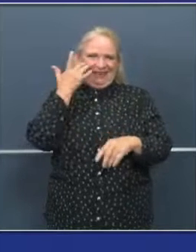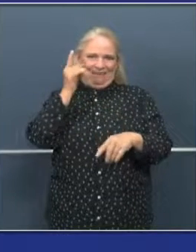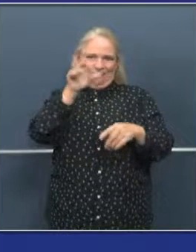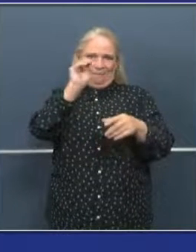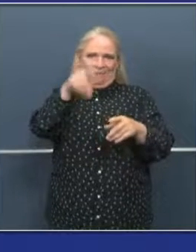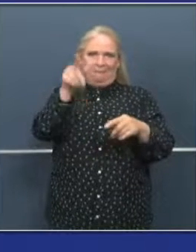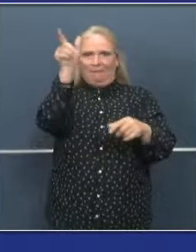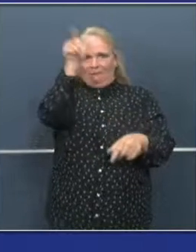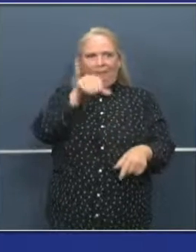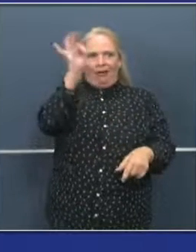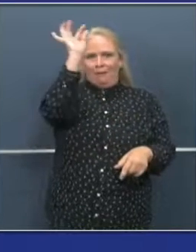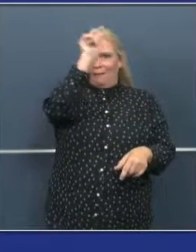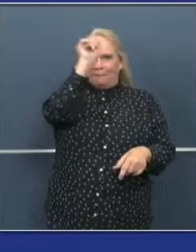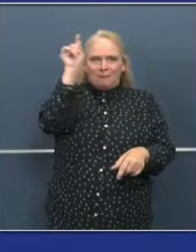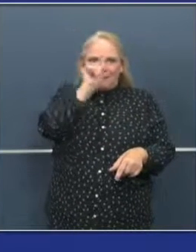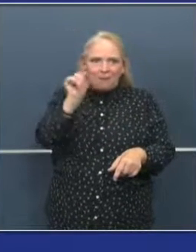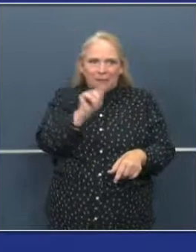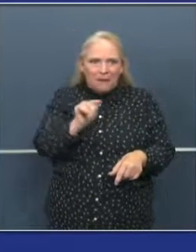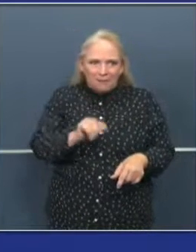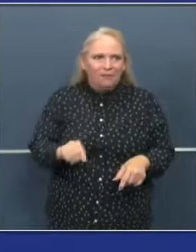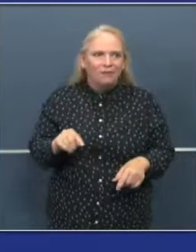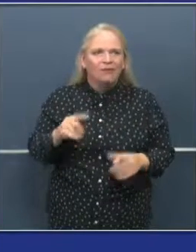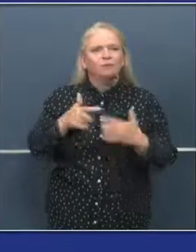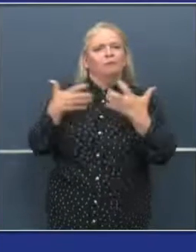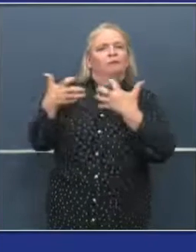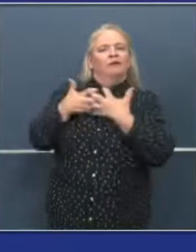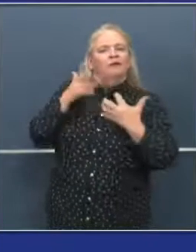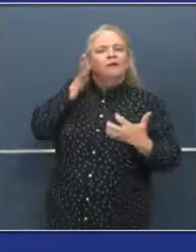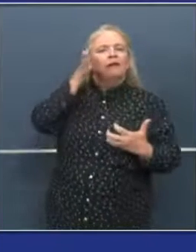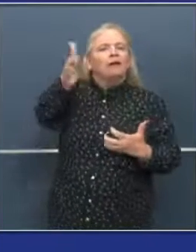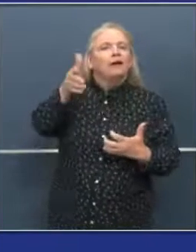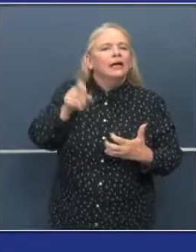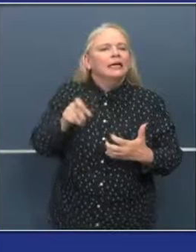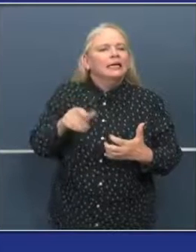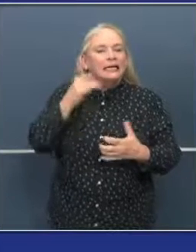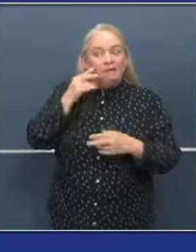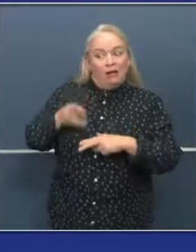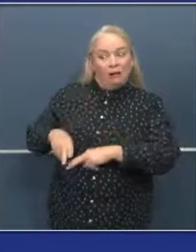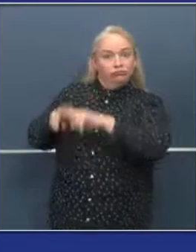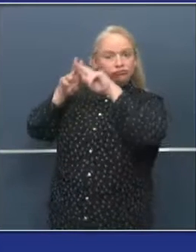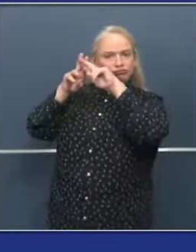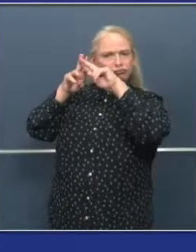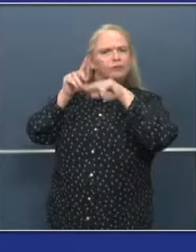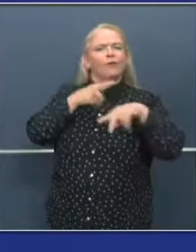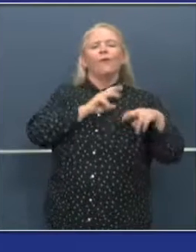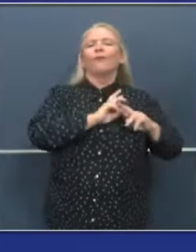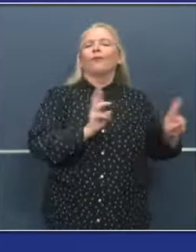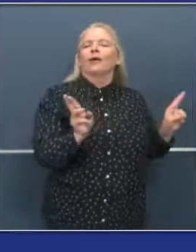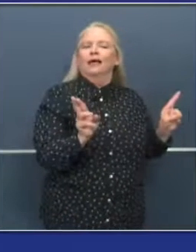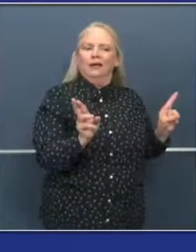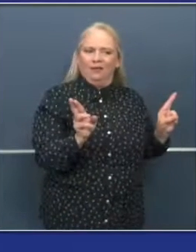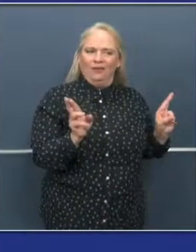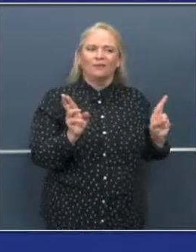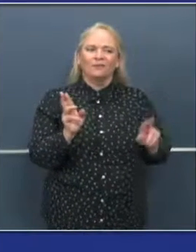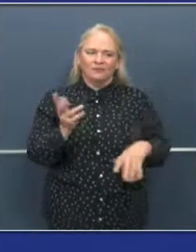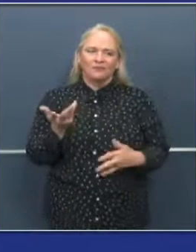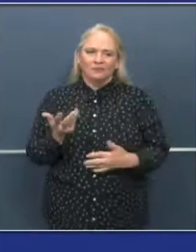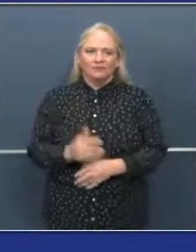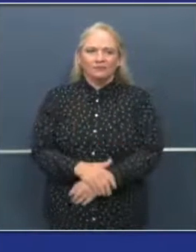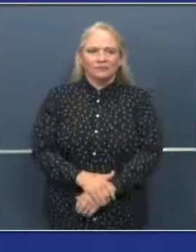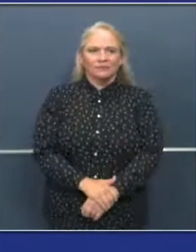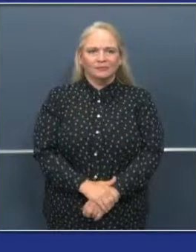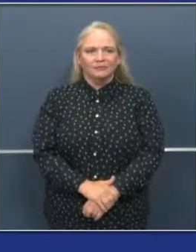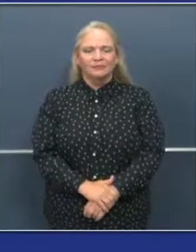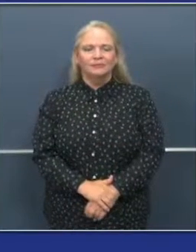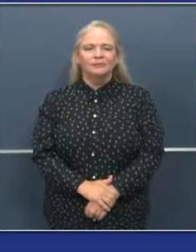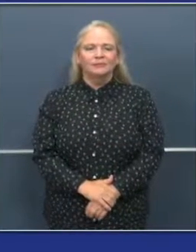to hospital meet the footprint needs looks like as in the state of we see an California. increase in We the have spread and 416 transmission of hospitals. COVID-19. Speaking in of this spread, state,